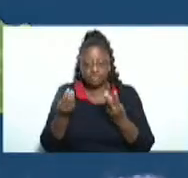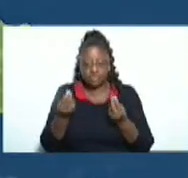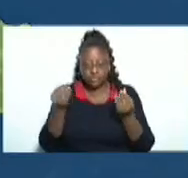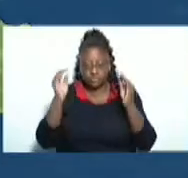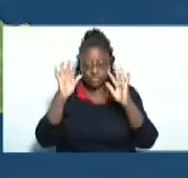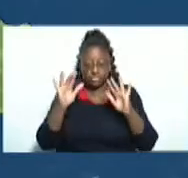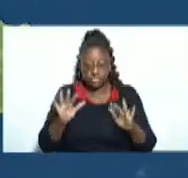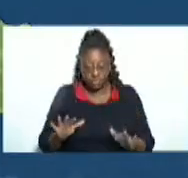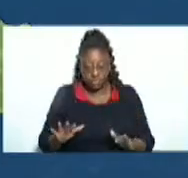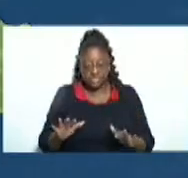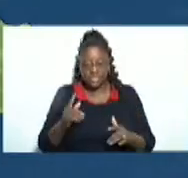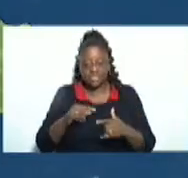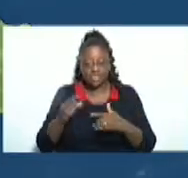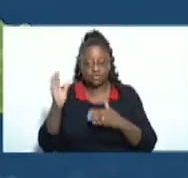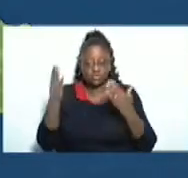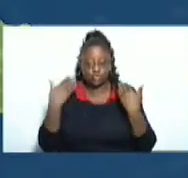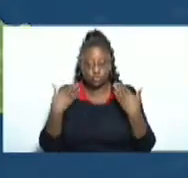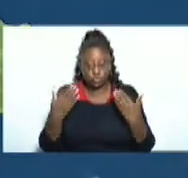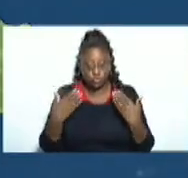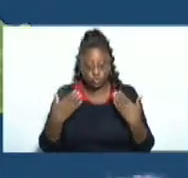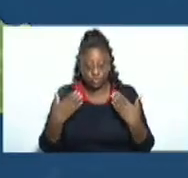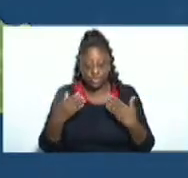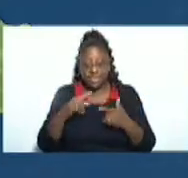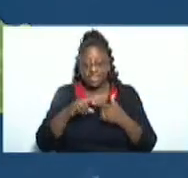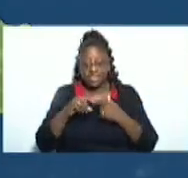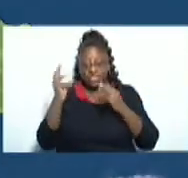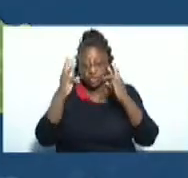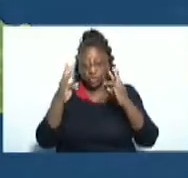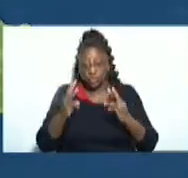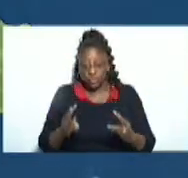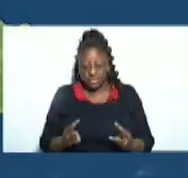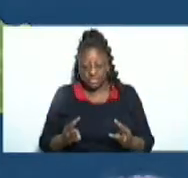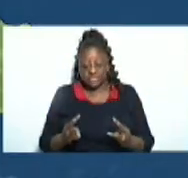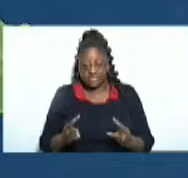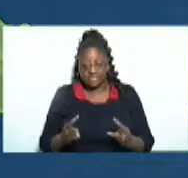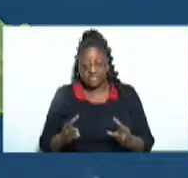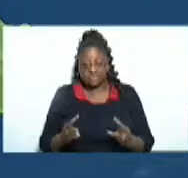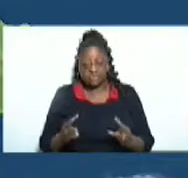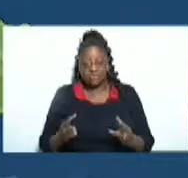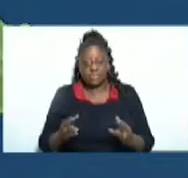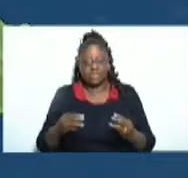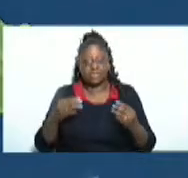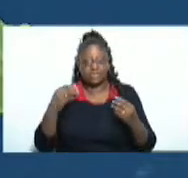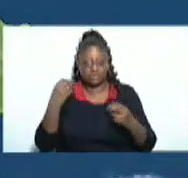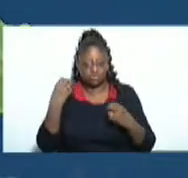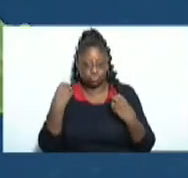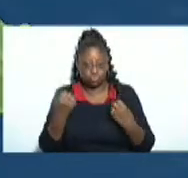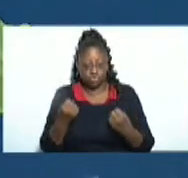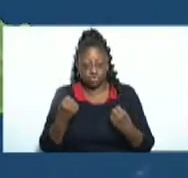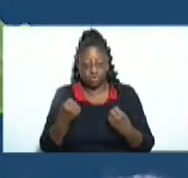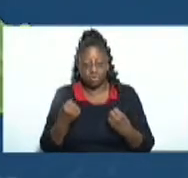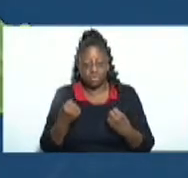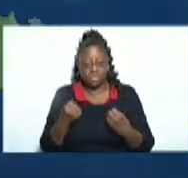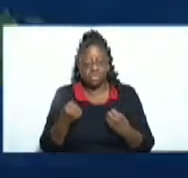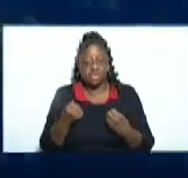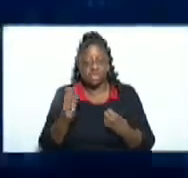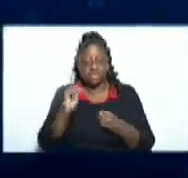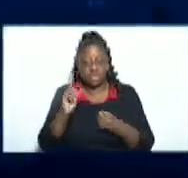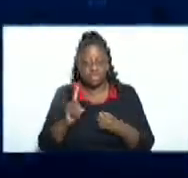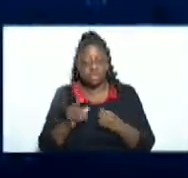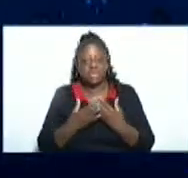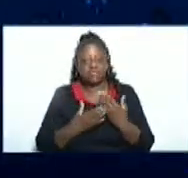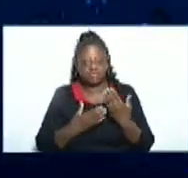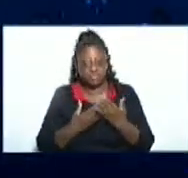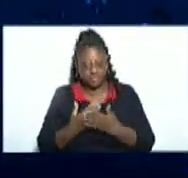and behind that a slight cool down. But certainly the winds are going to be the major factor. They will be rather brisk over the next several days, which will keep things nice and